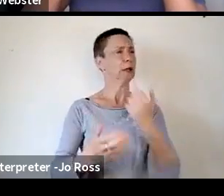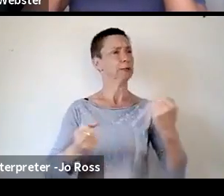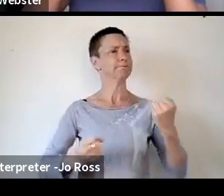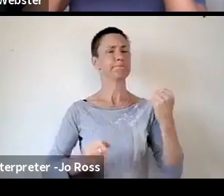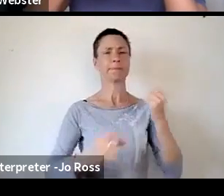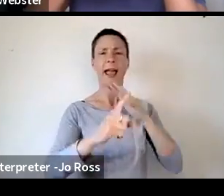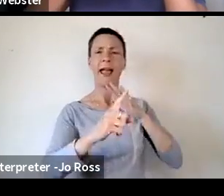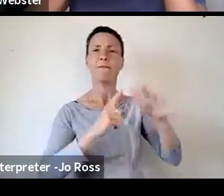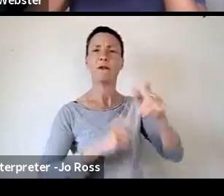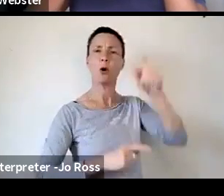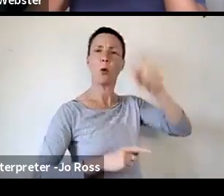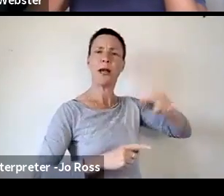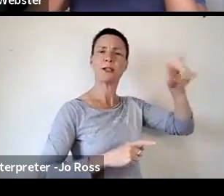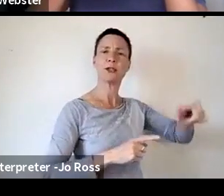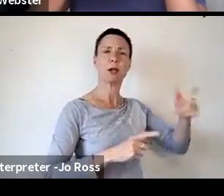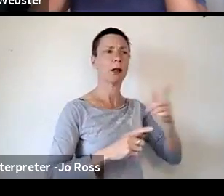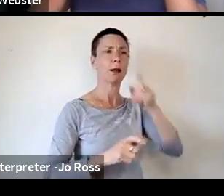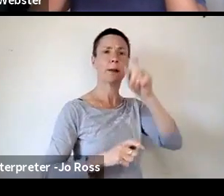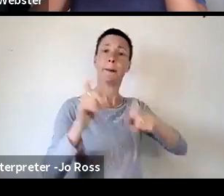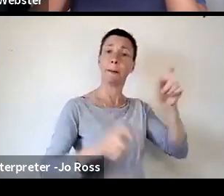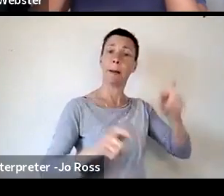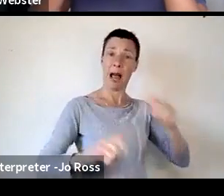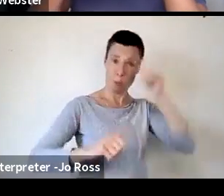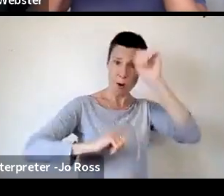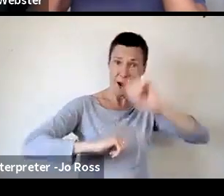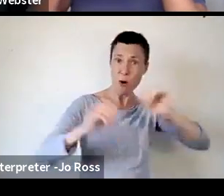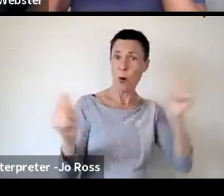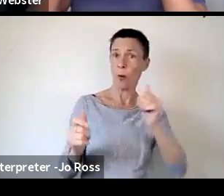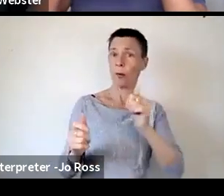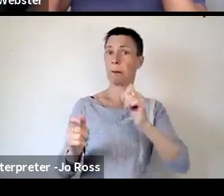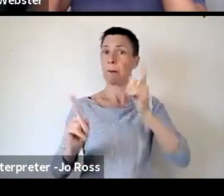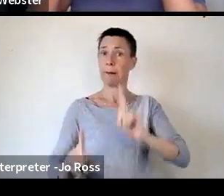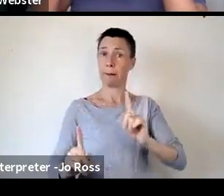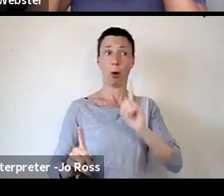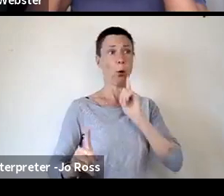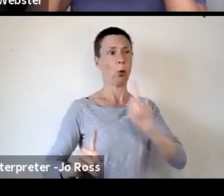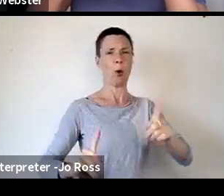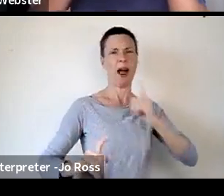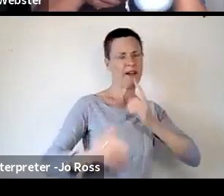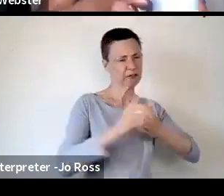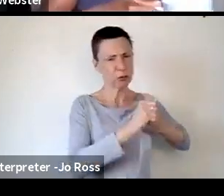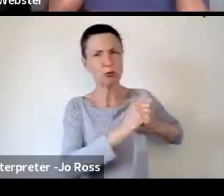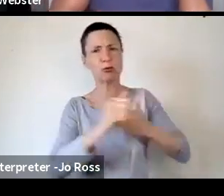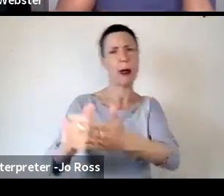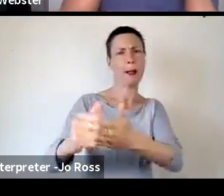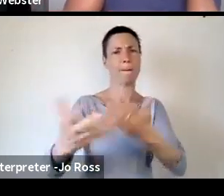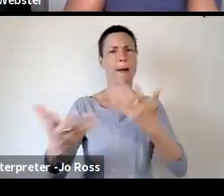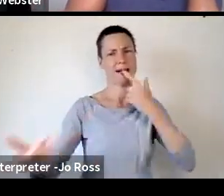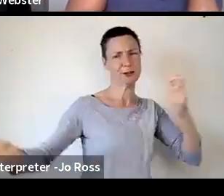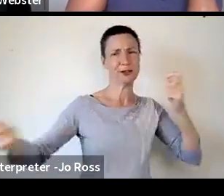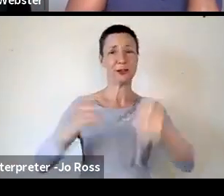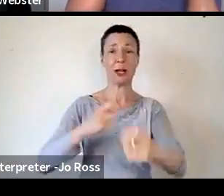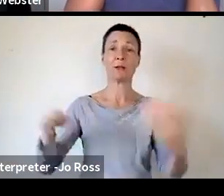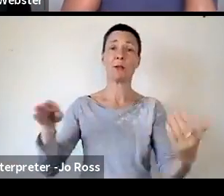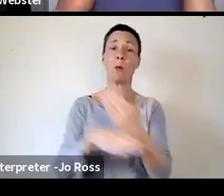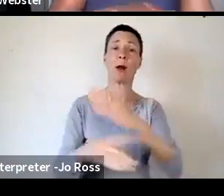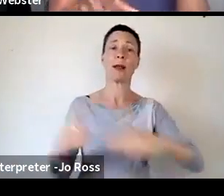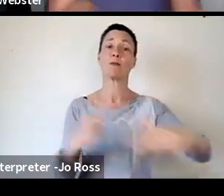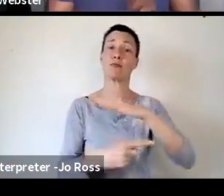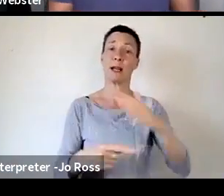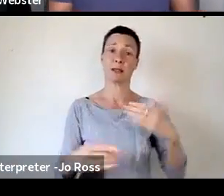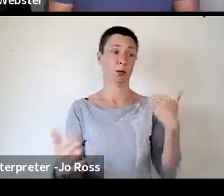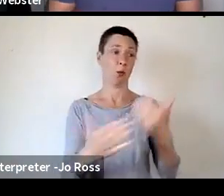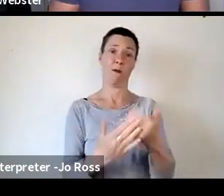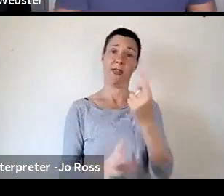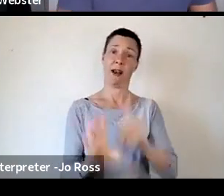influential excuse me, and well-known figures who've blazed the trail for change in working practice this past